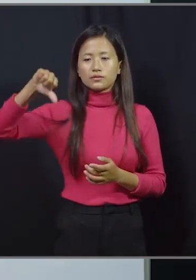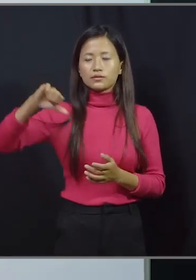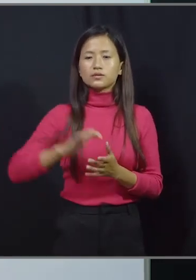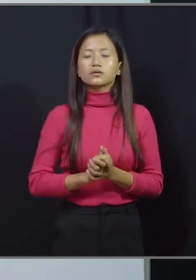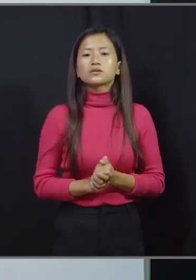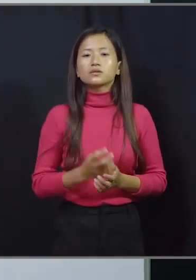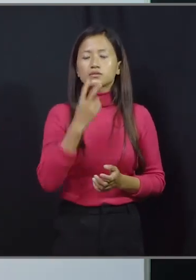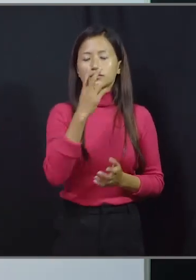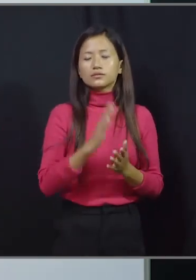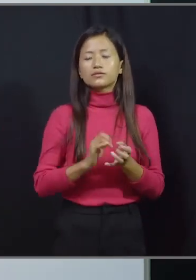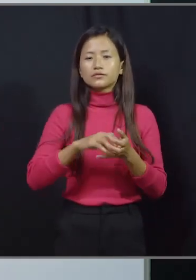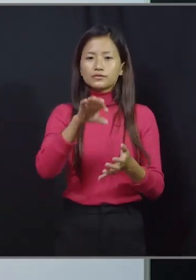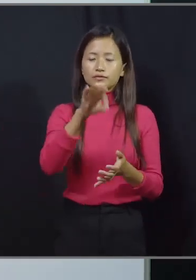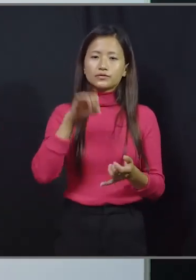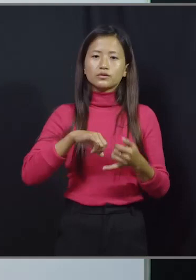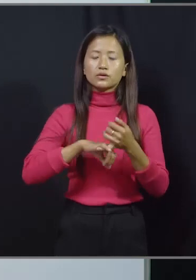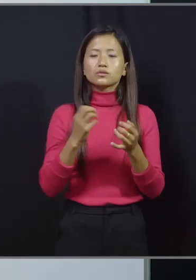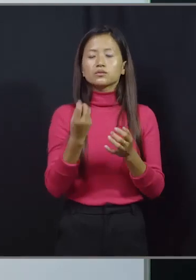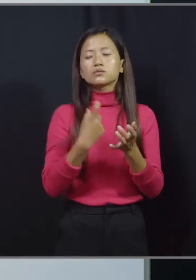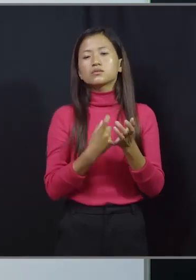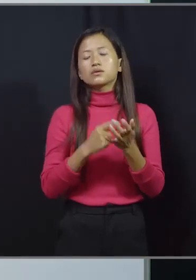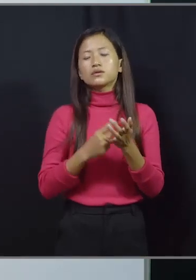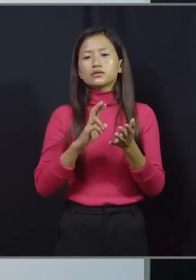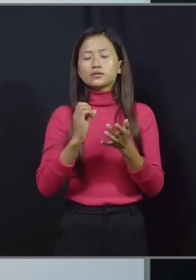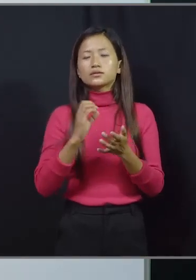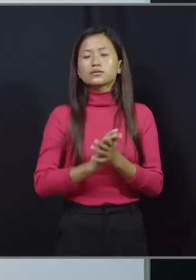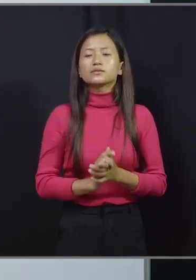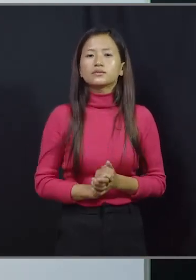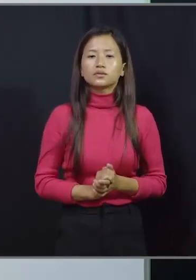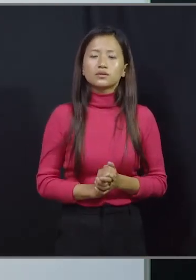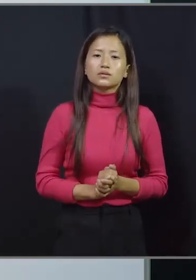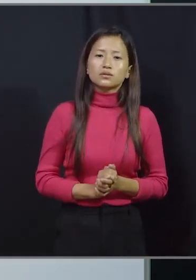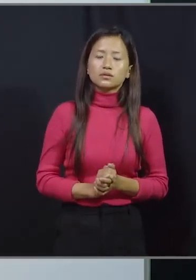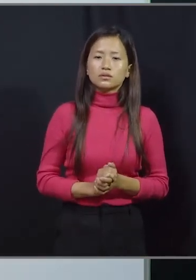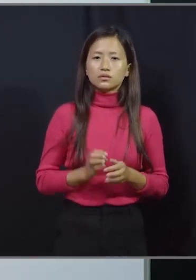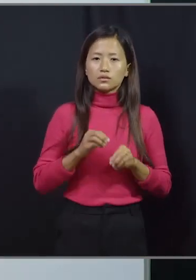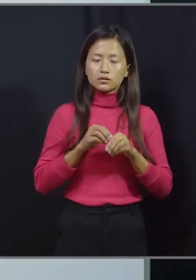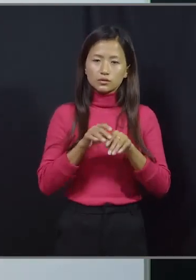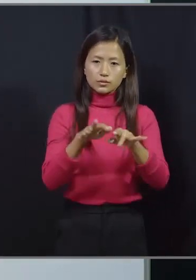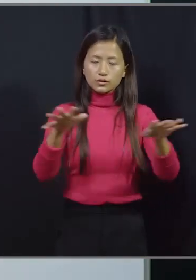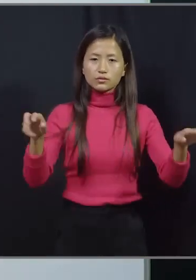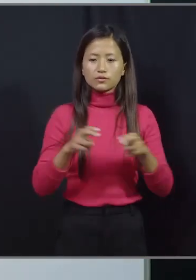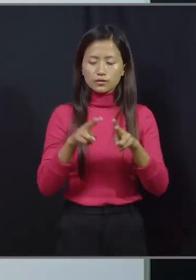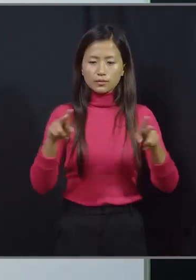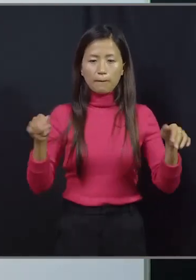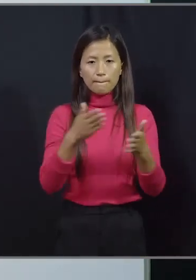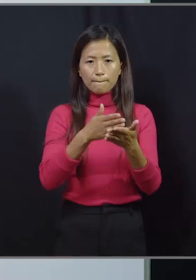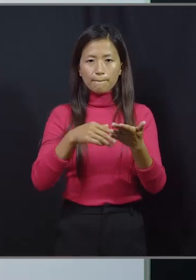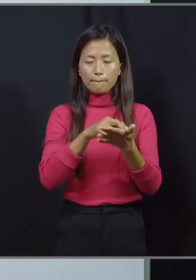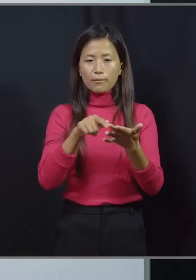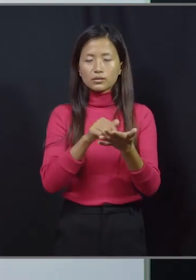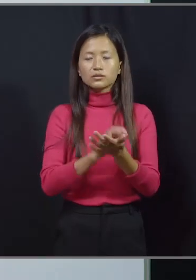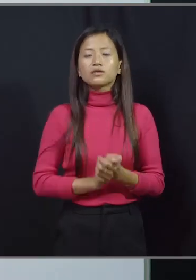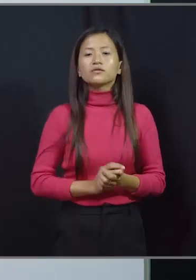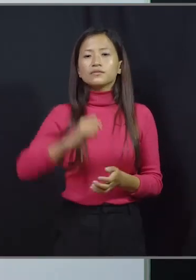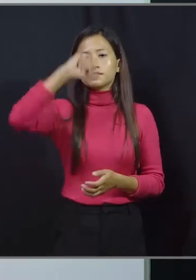the sources of the revolt of 1857. And as I've said, the revolt of 1857, it spread to different parts of India. You will also